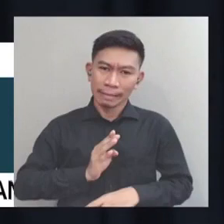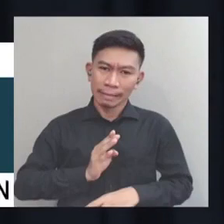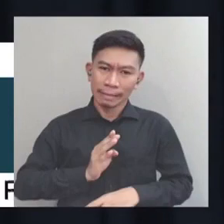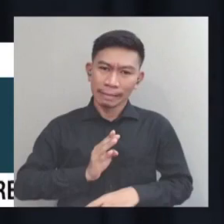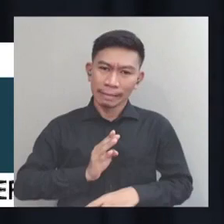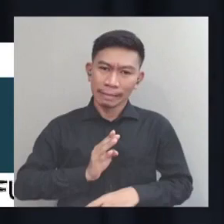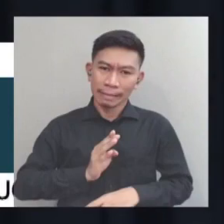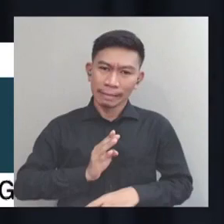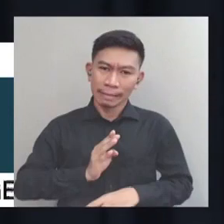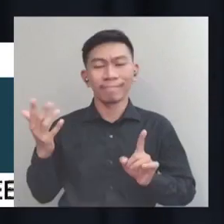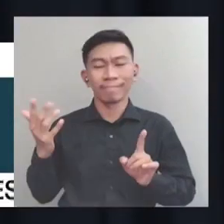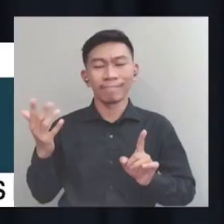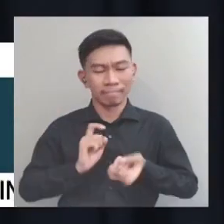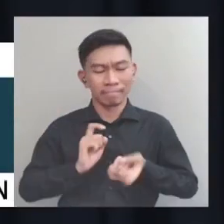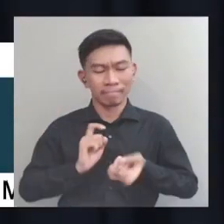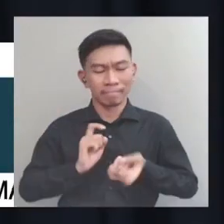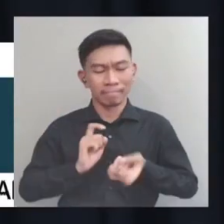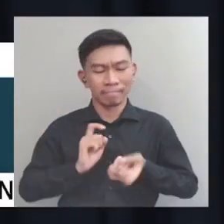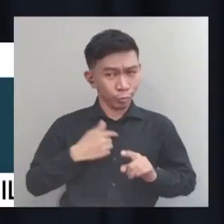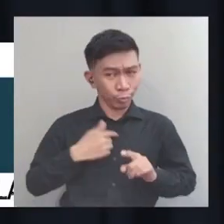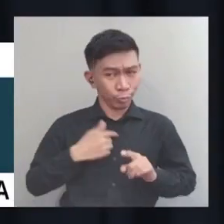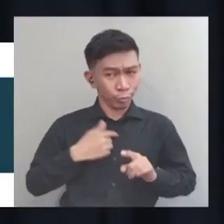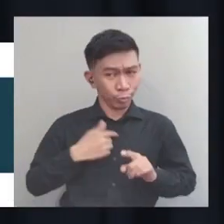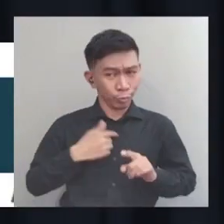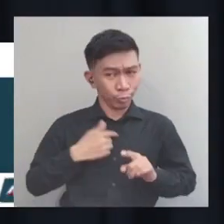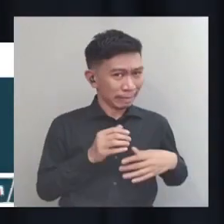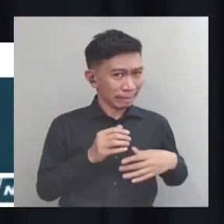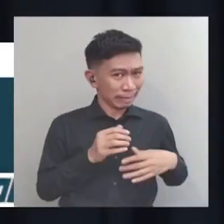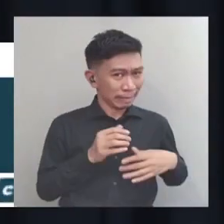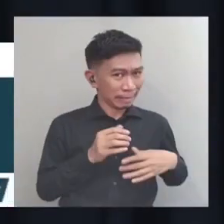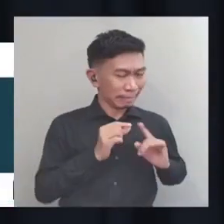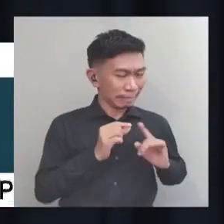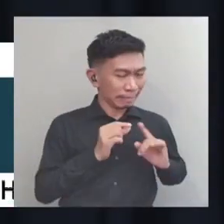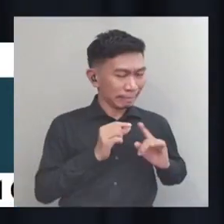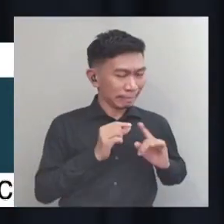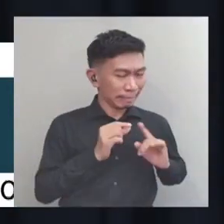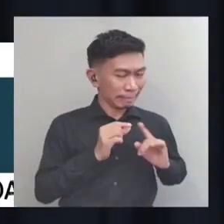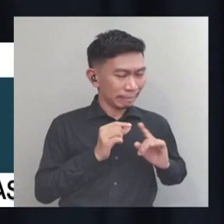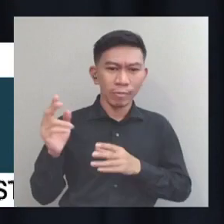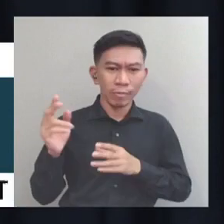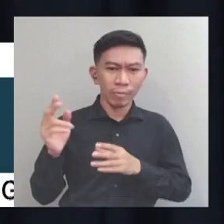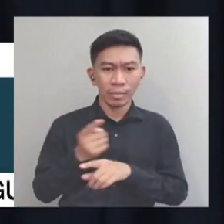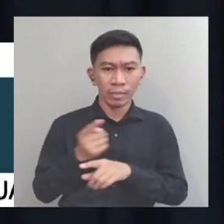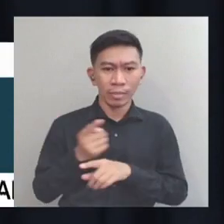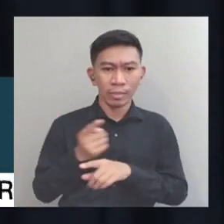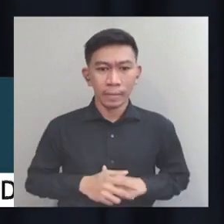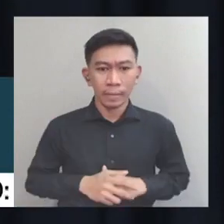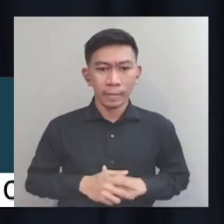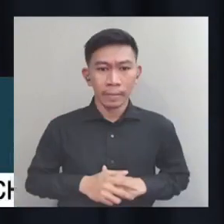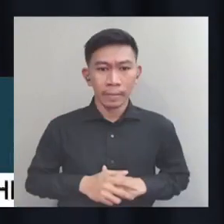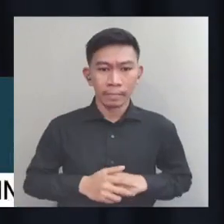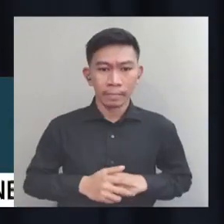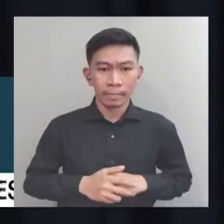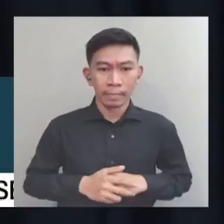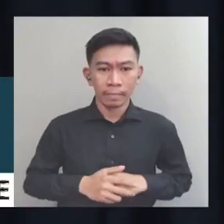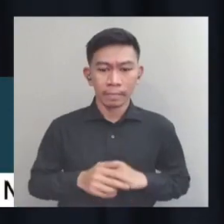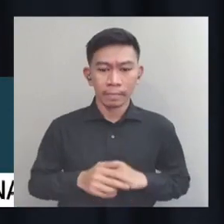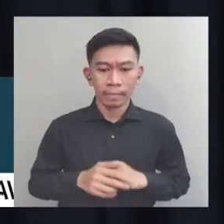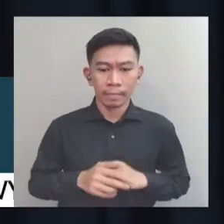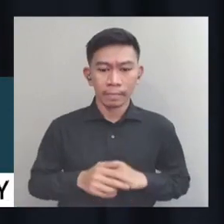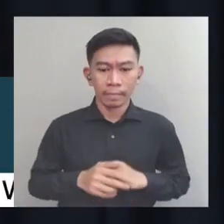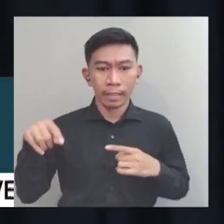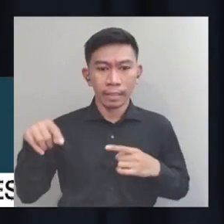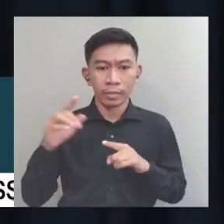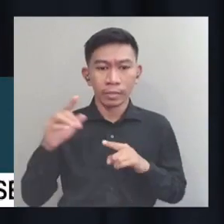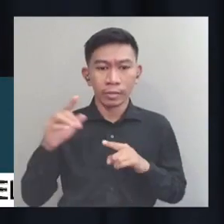na kagalang-galang yung ating Senado, no? Mga senador tayo eh. Kaya we have to refrain